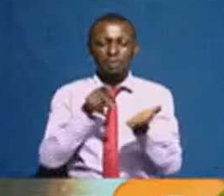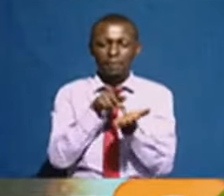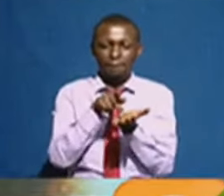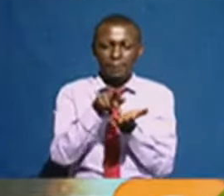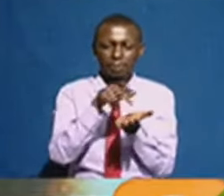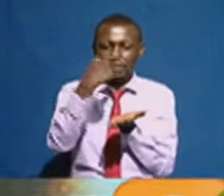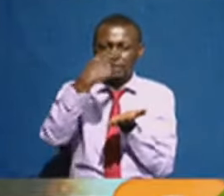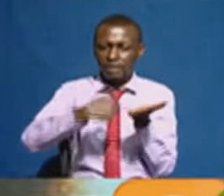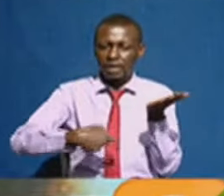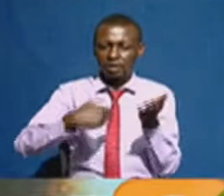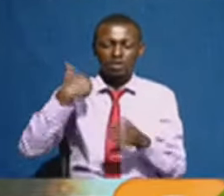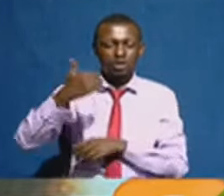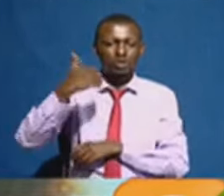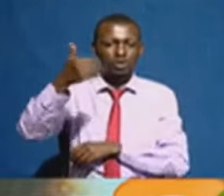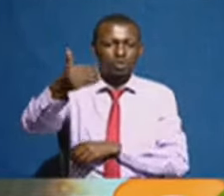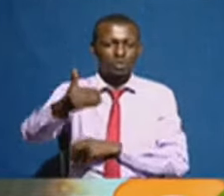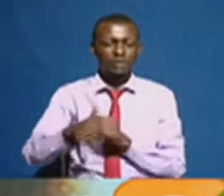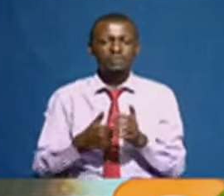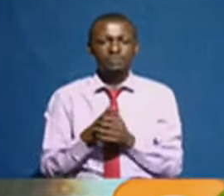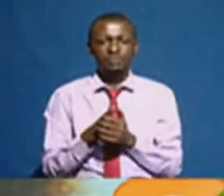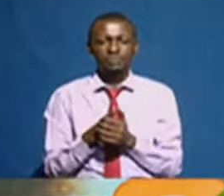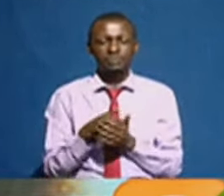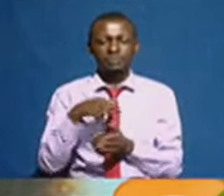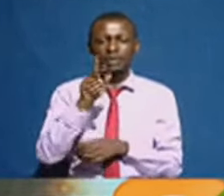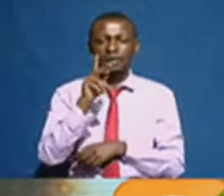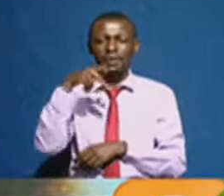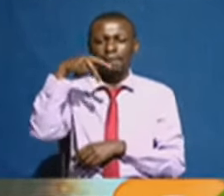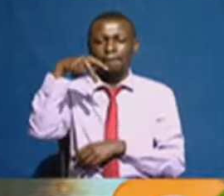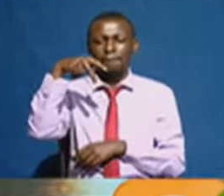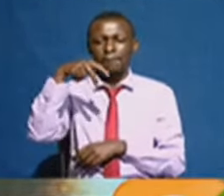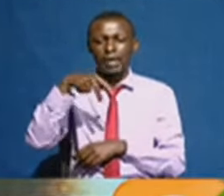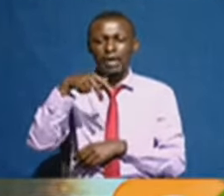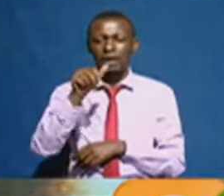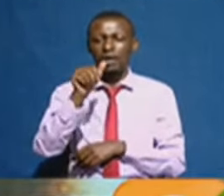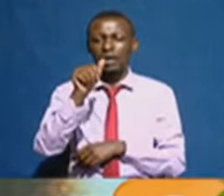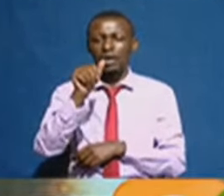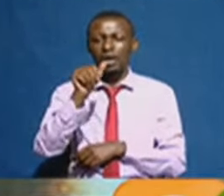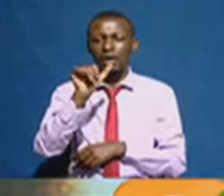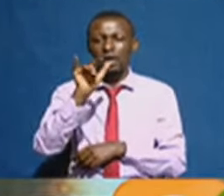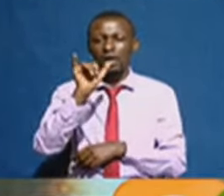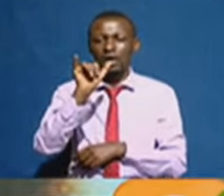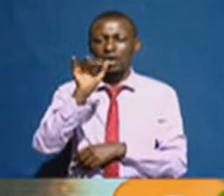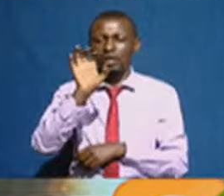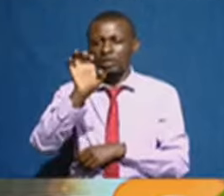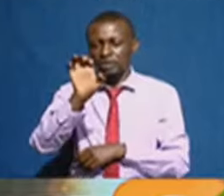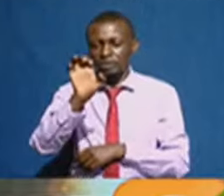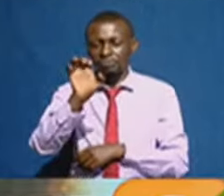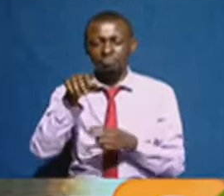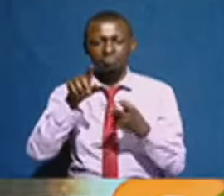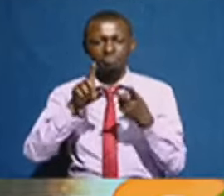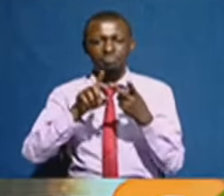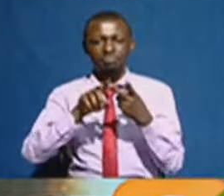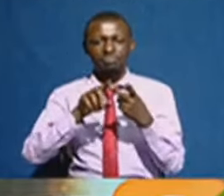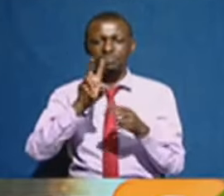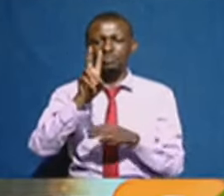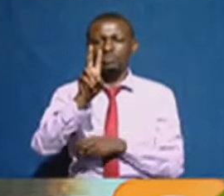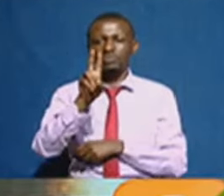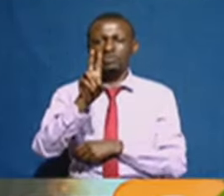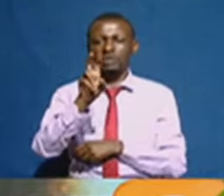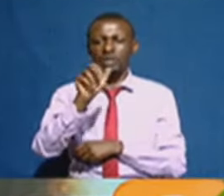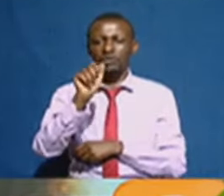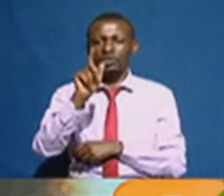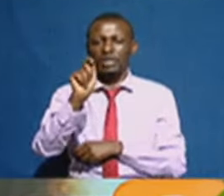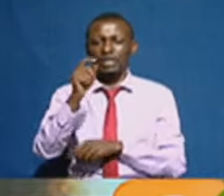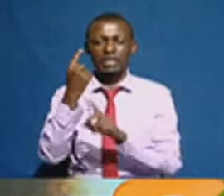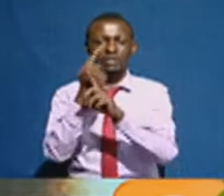without fail, from pay-as-you-earn to value-added tax and other consumption taxes. And when they attempt